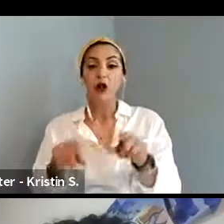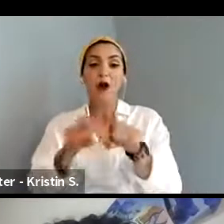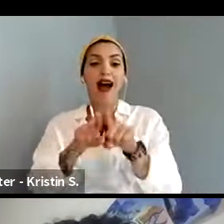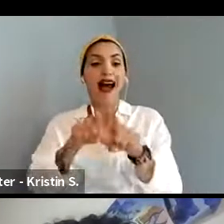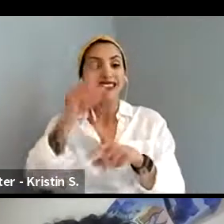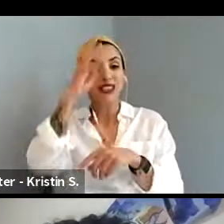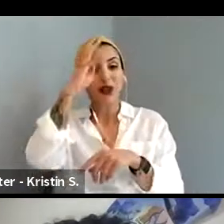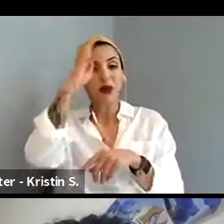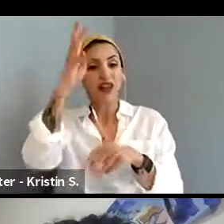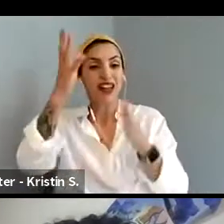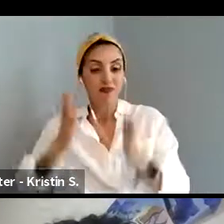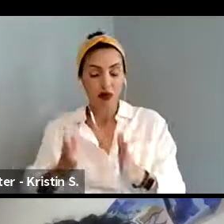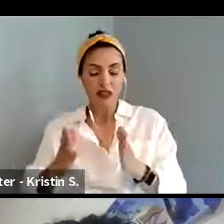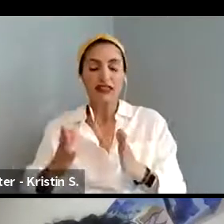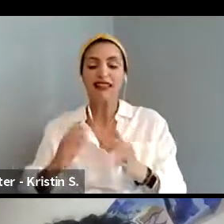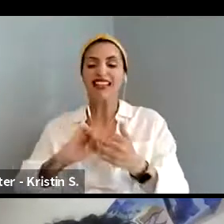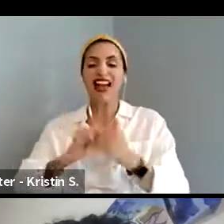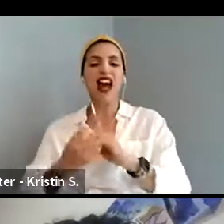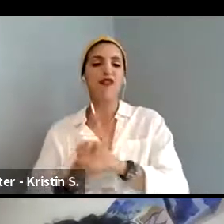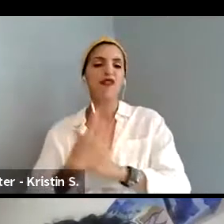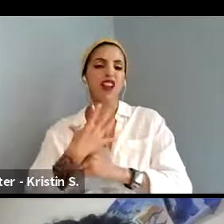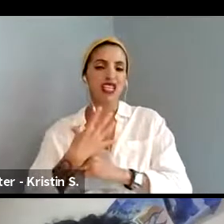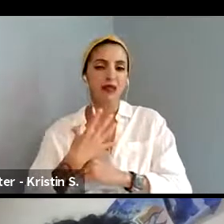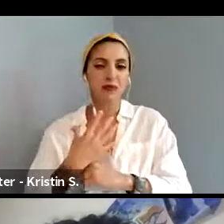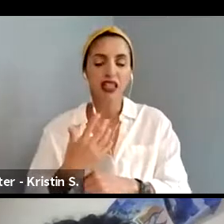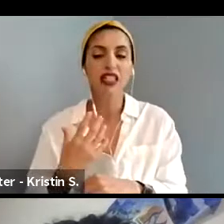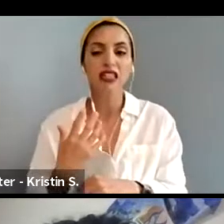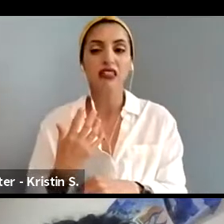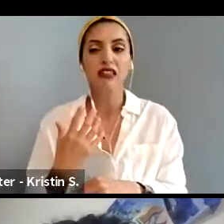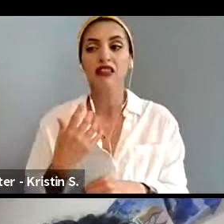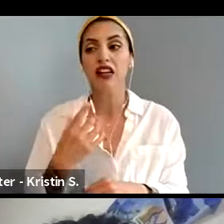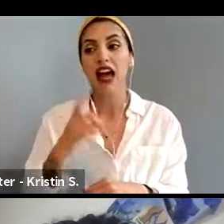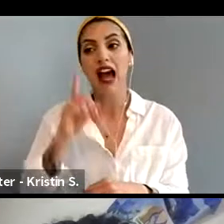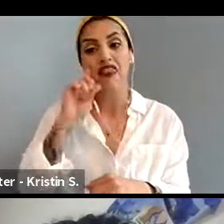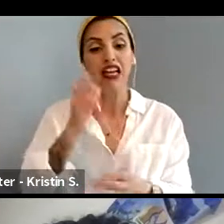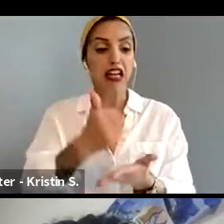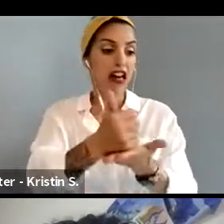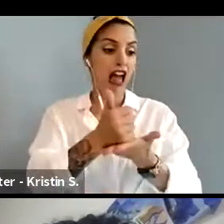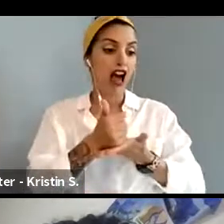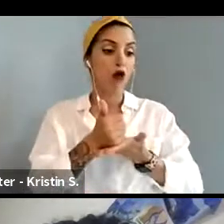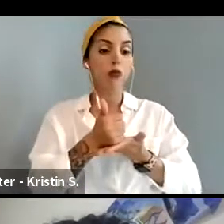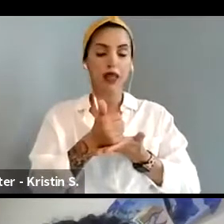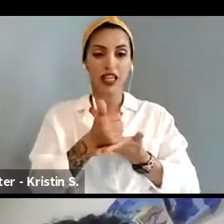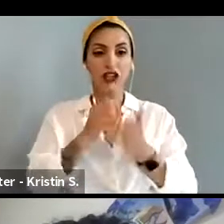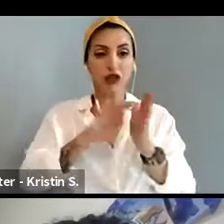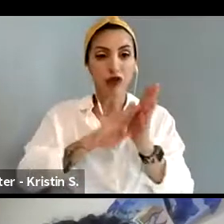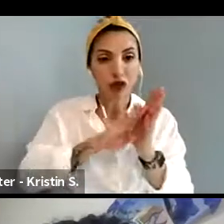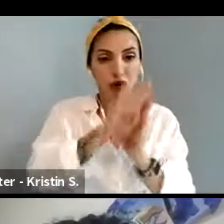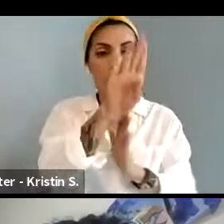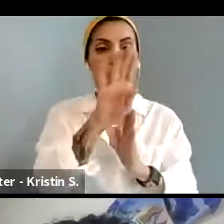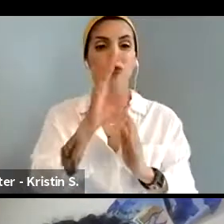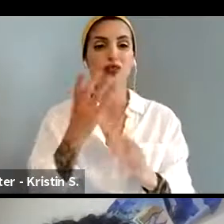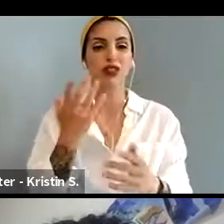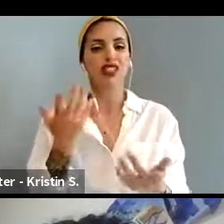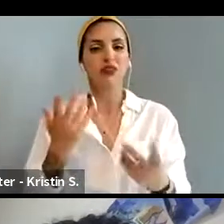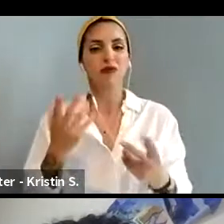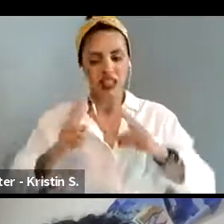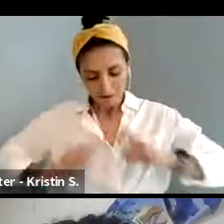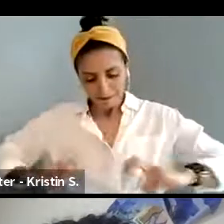did affect me in one way, I would say. But then again, it also helped me to grow, helped me to go with deep